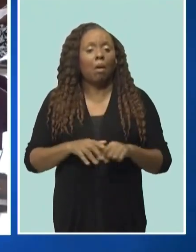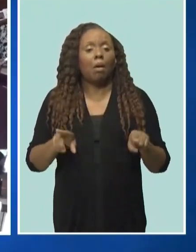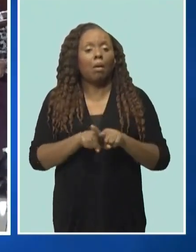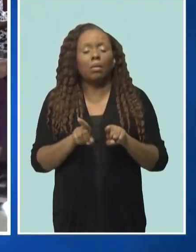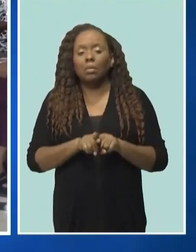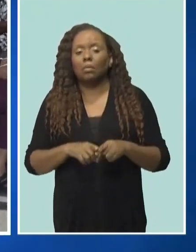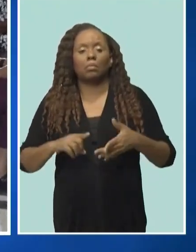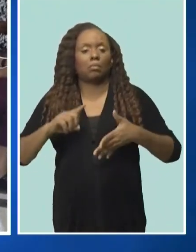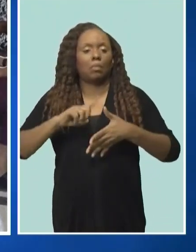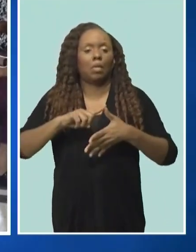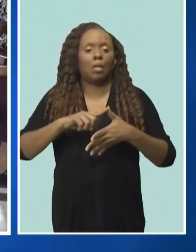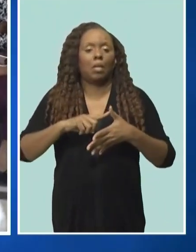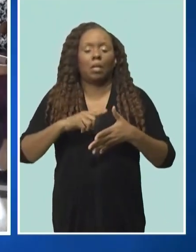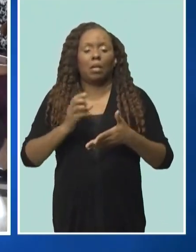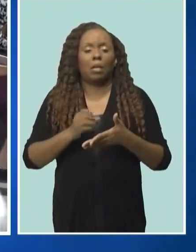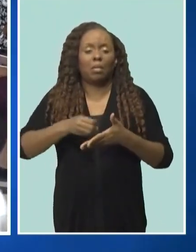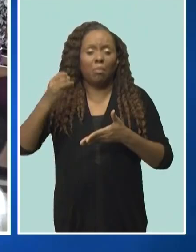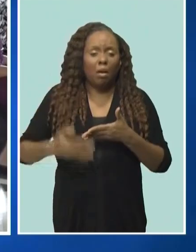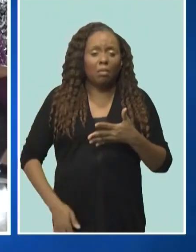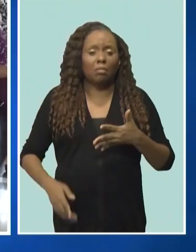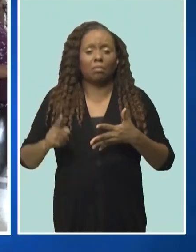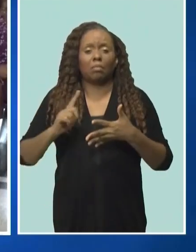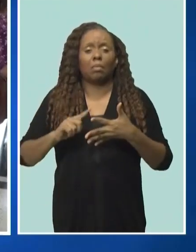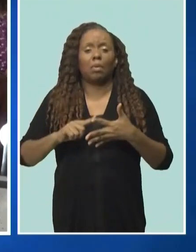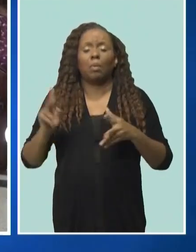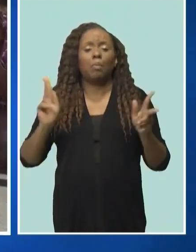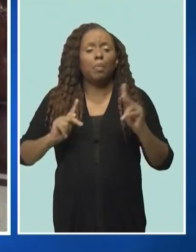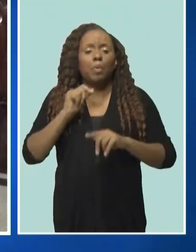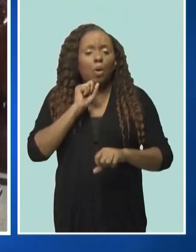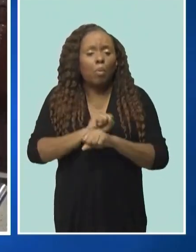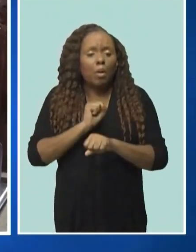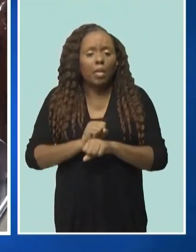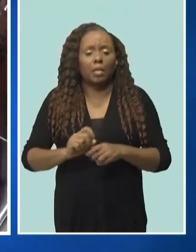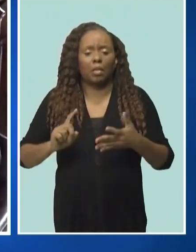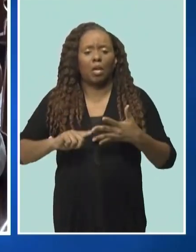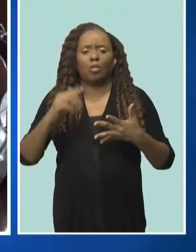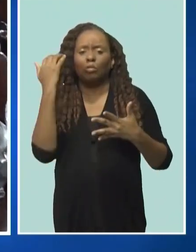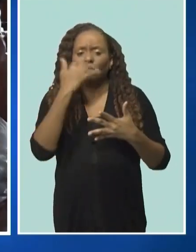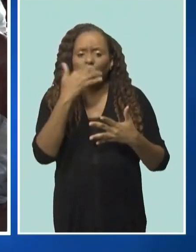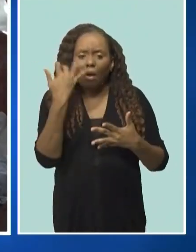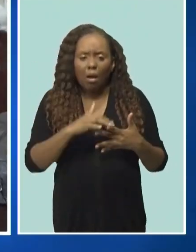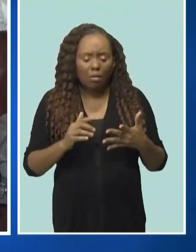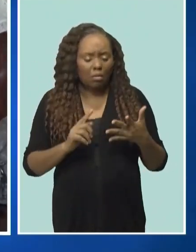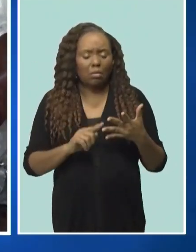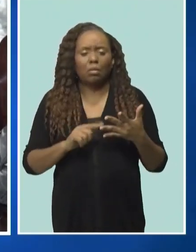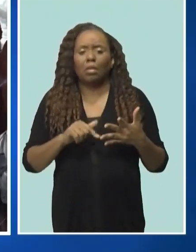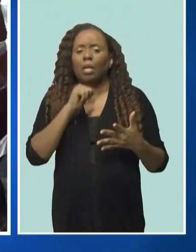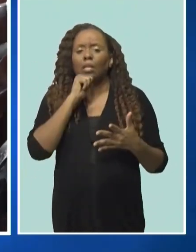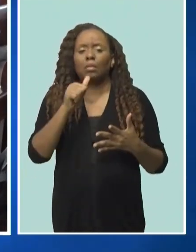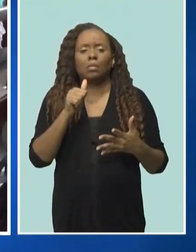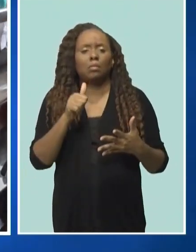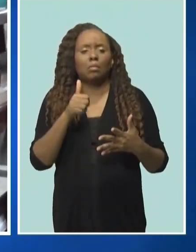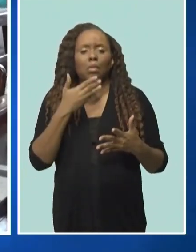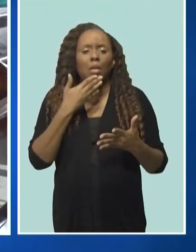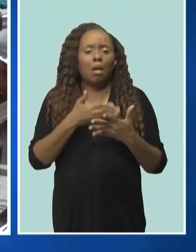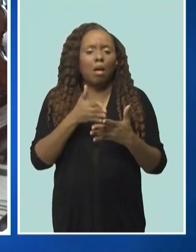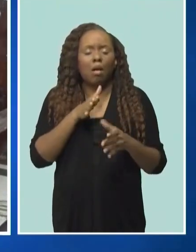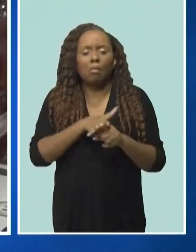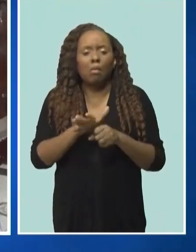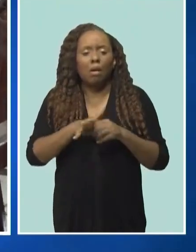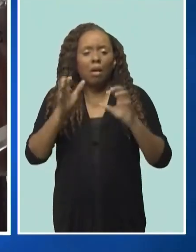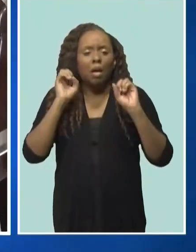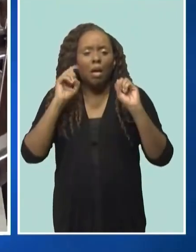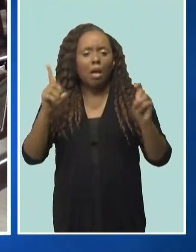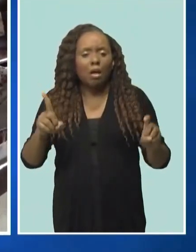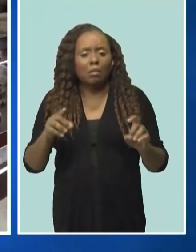factors such as the high cost of living, unemployment, drug use, cracks in the education system, and social erosion